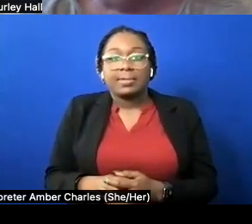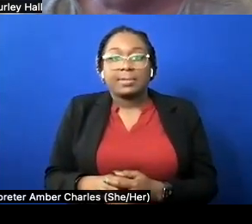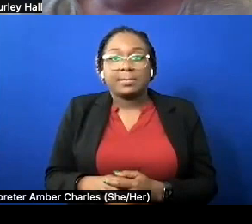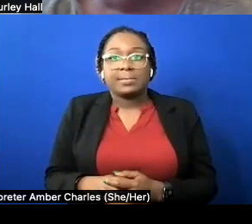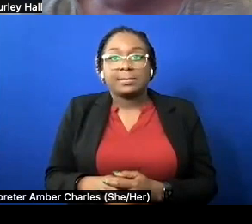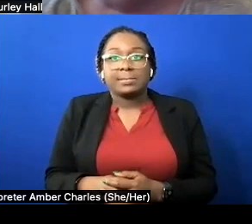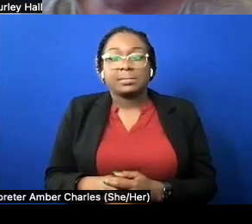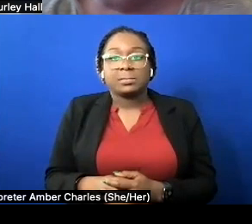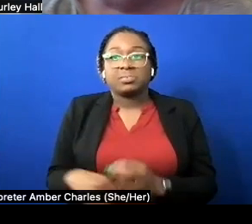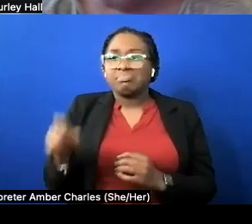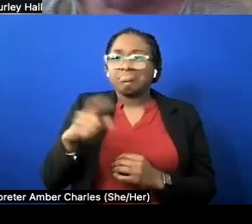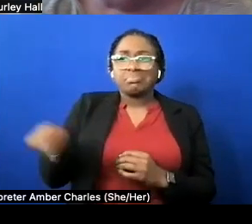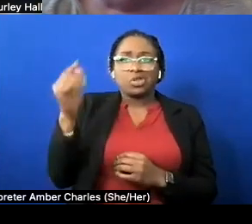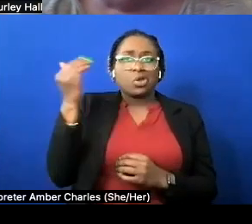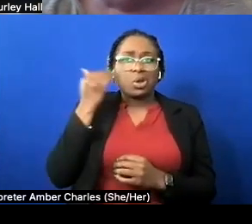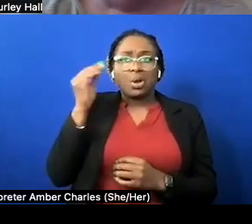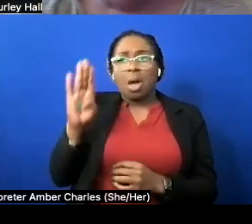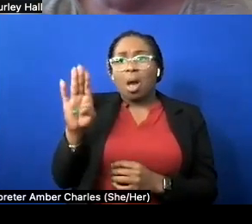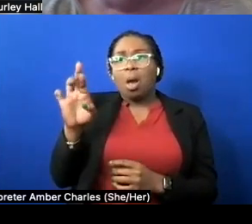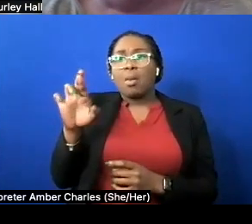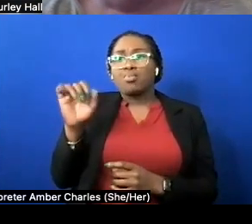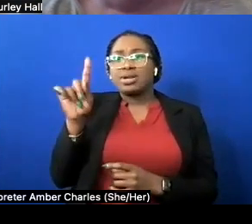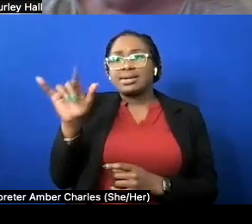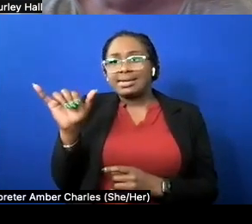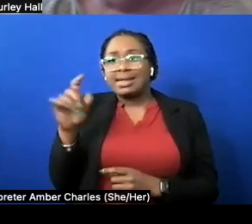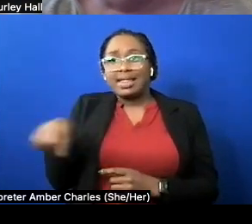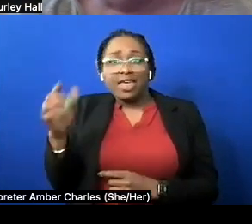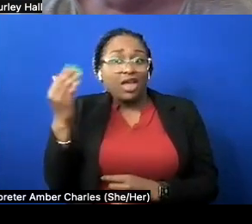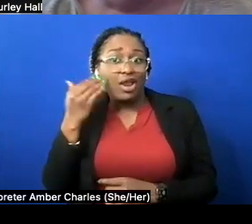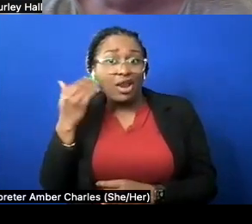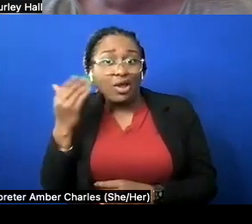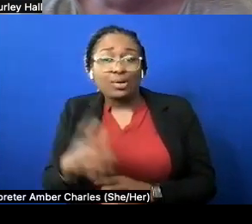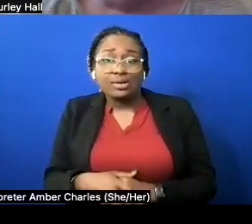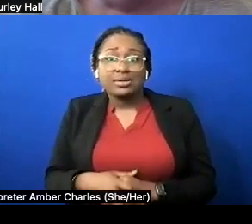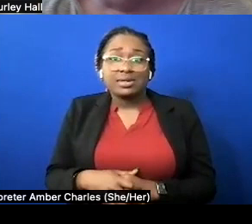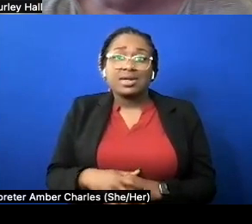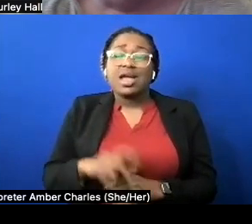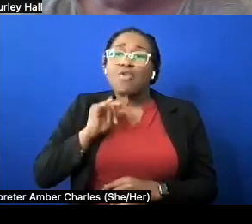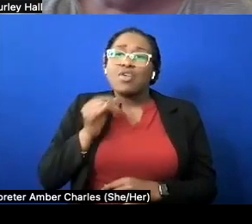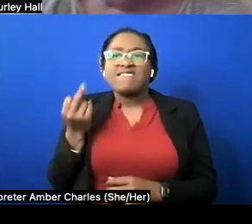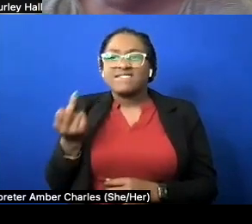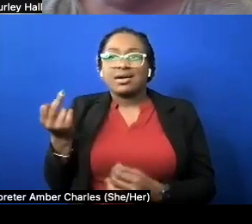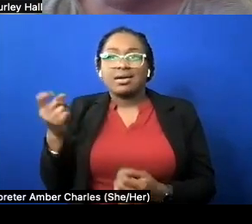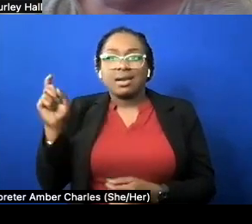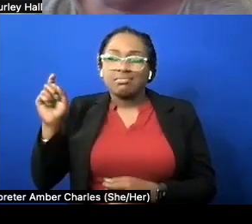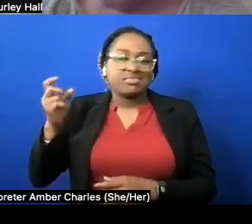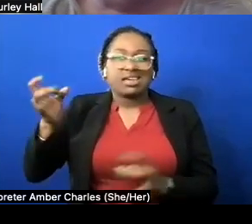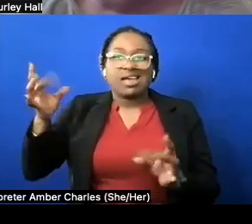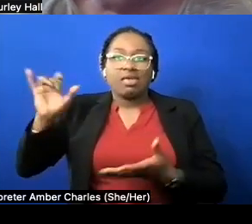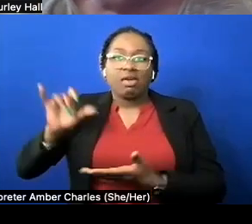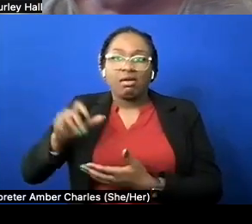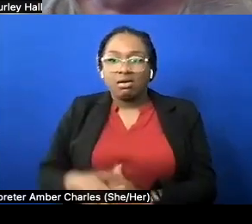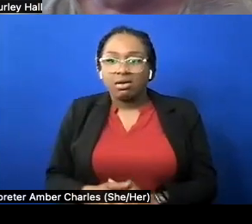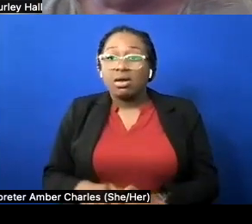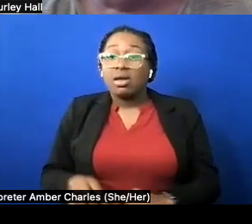timely, they know, Brittany, the ancestors are being known. I really fucking hate that. But thank you